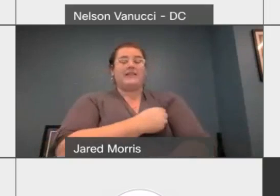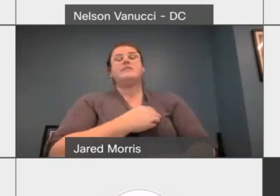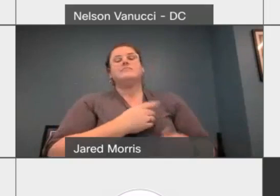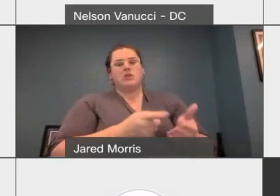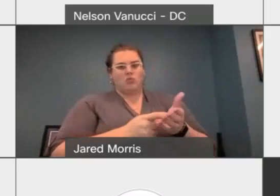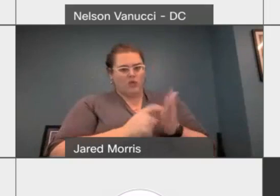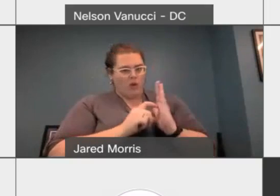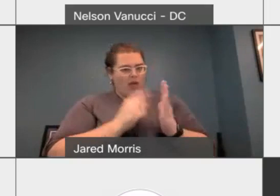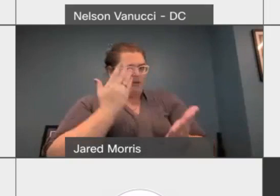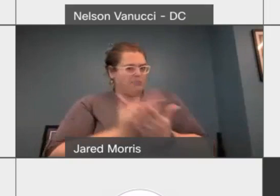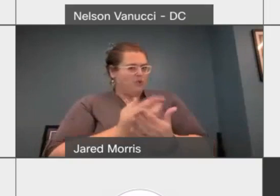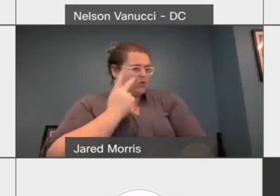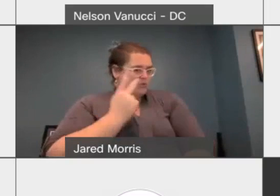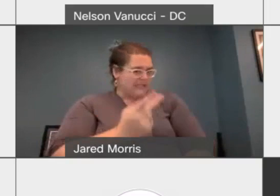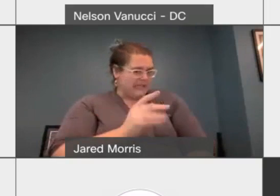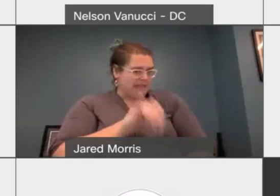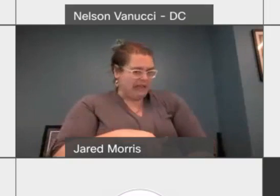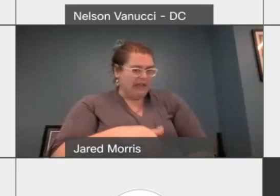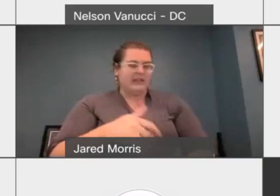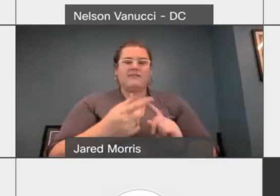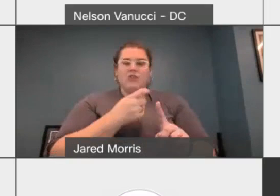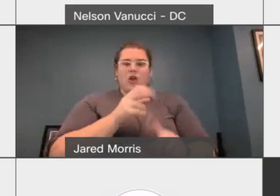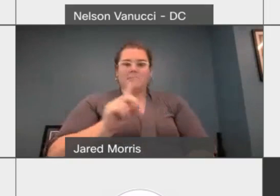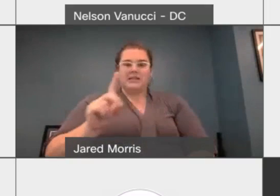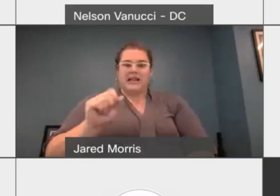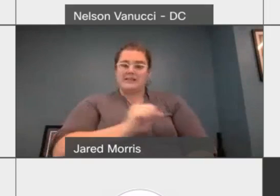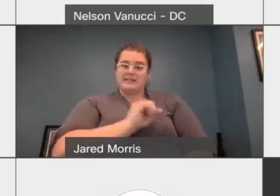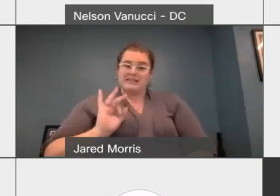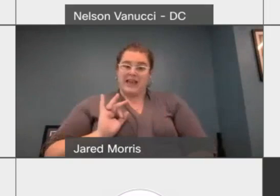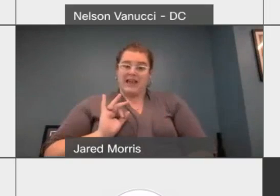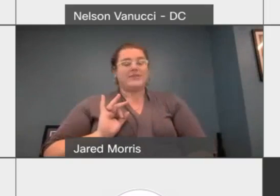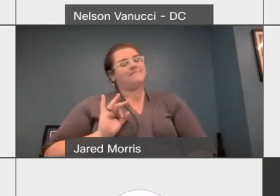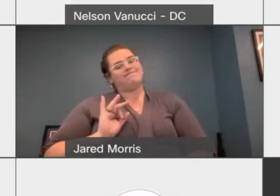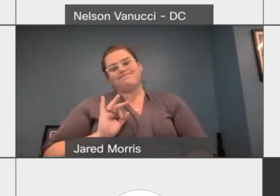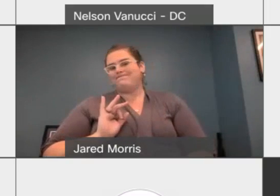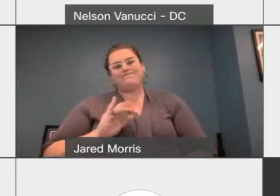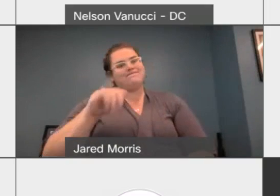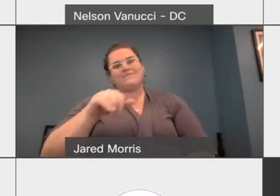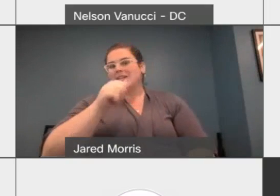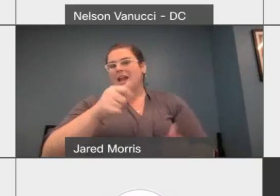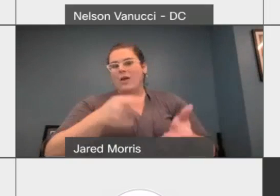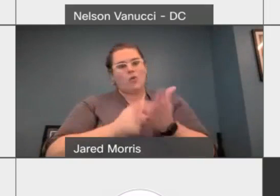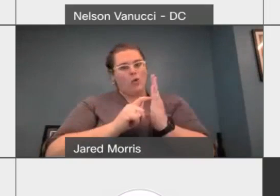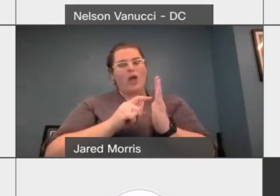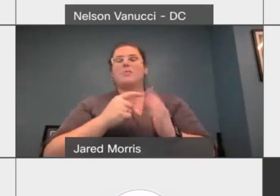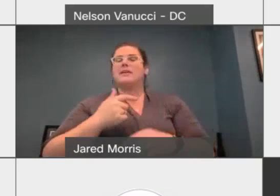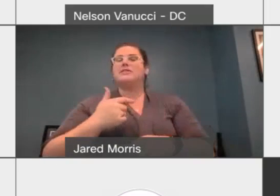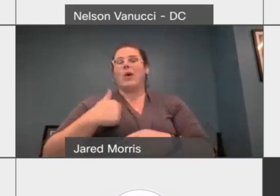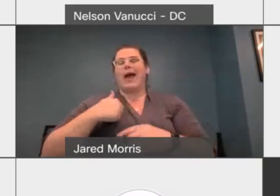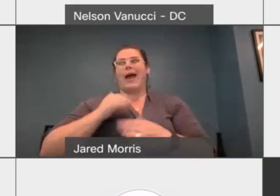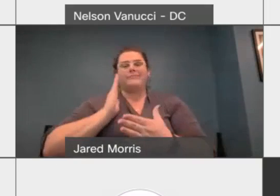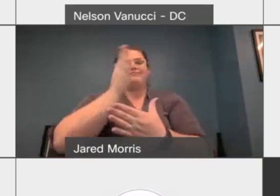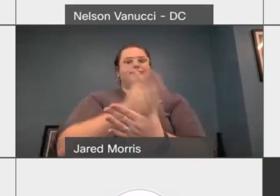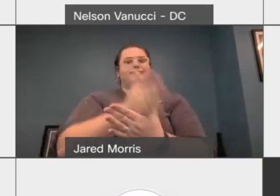the CEO of that company to clarify, and they will be speaking with their staff so that their staff is able